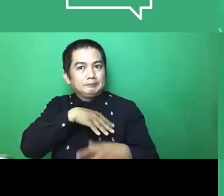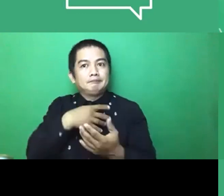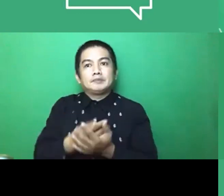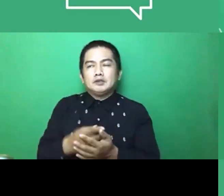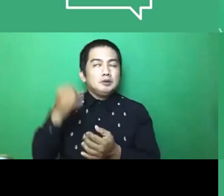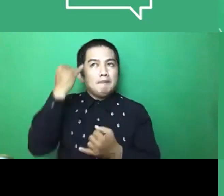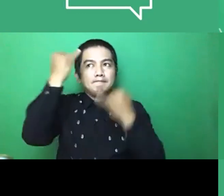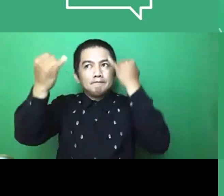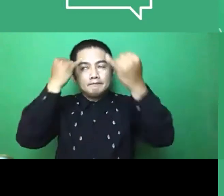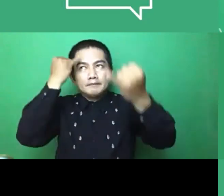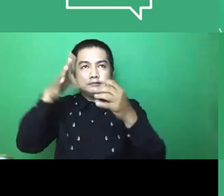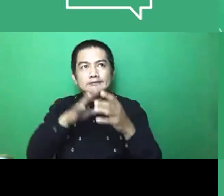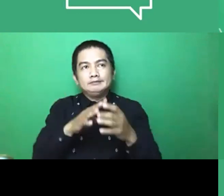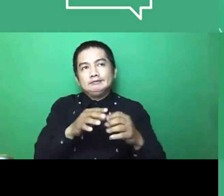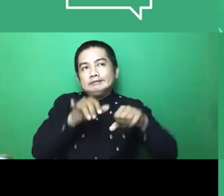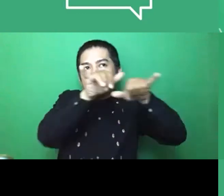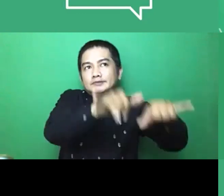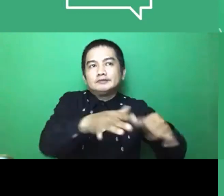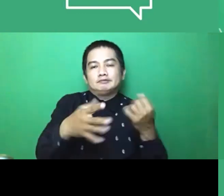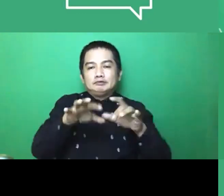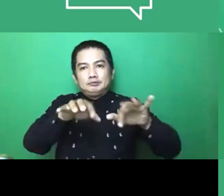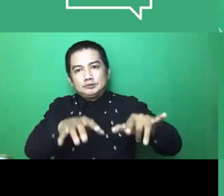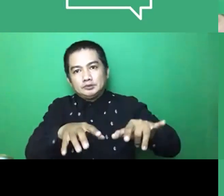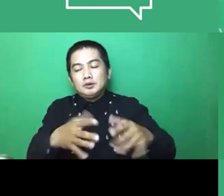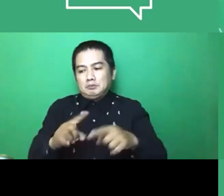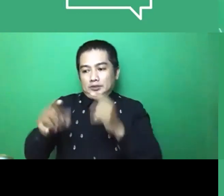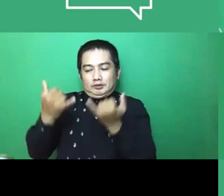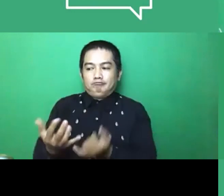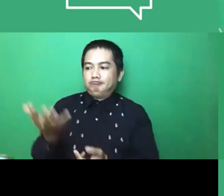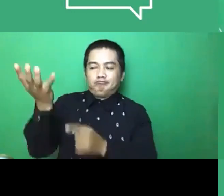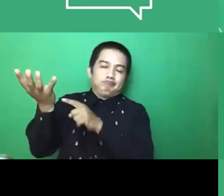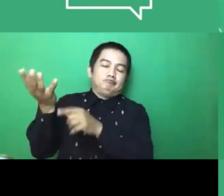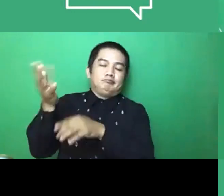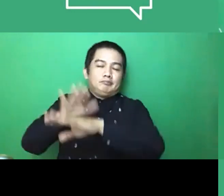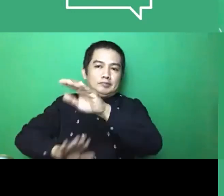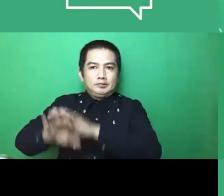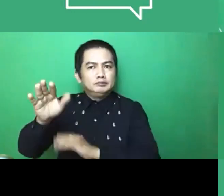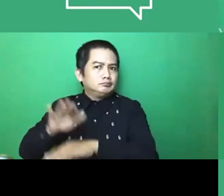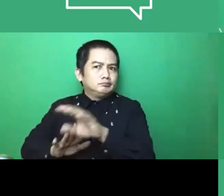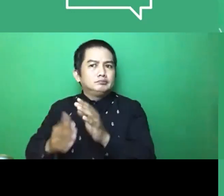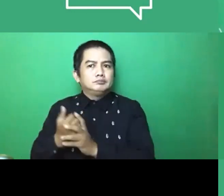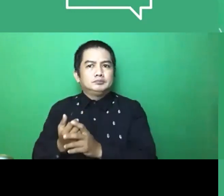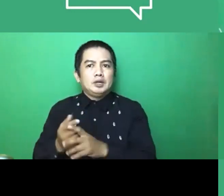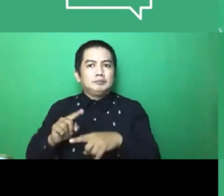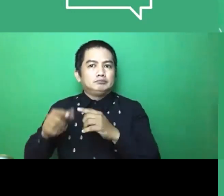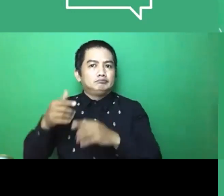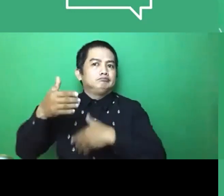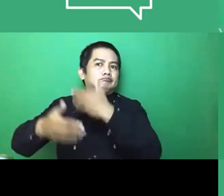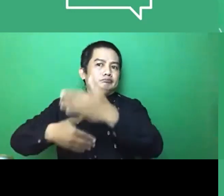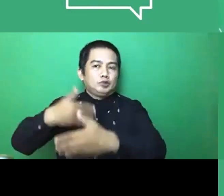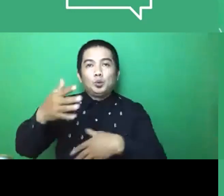which were stuck in a computer or software, are suddenly now in your hands. And from there, kind of just like,